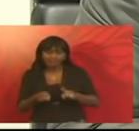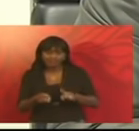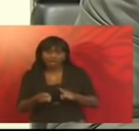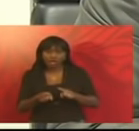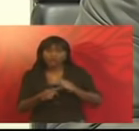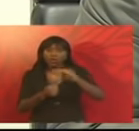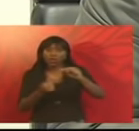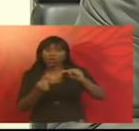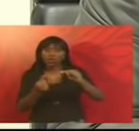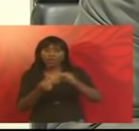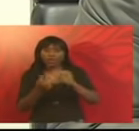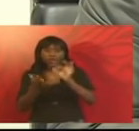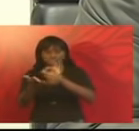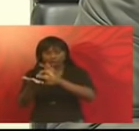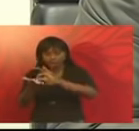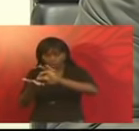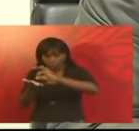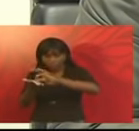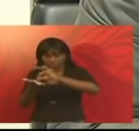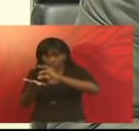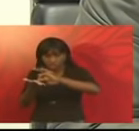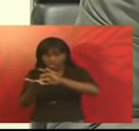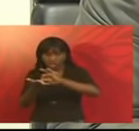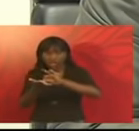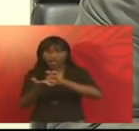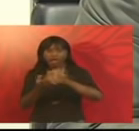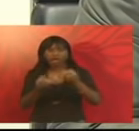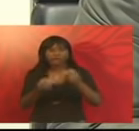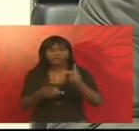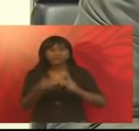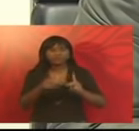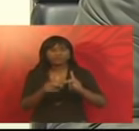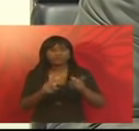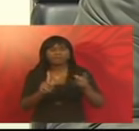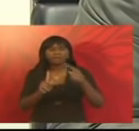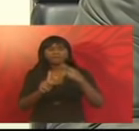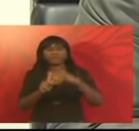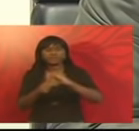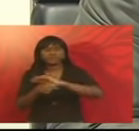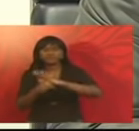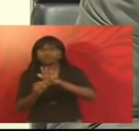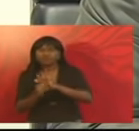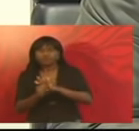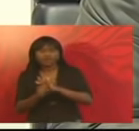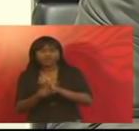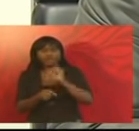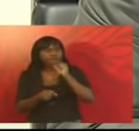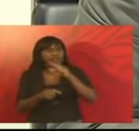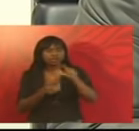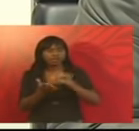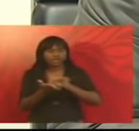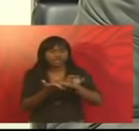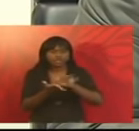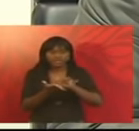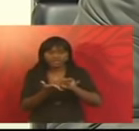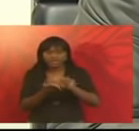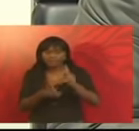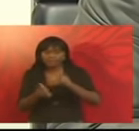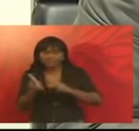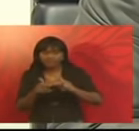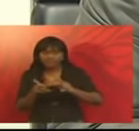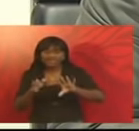we count the COVID fatalities, we aren't only counting necessarily individuals who may have died as